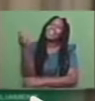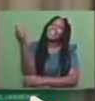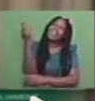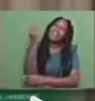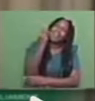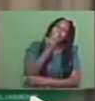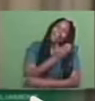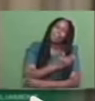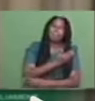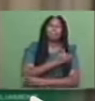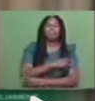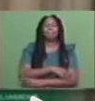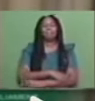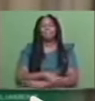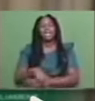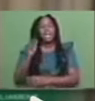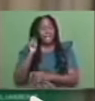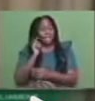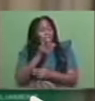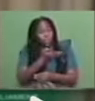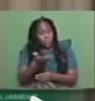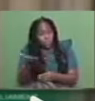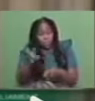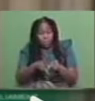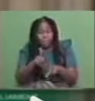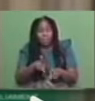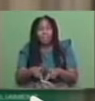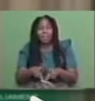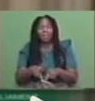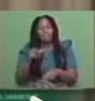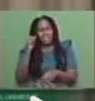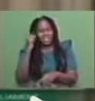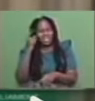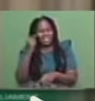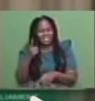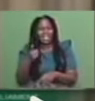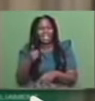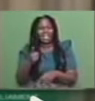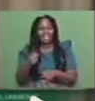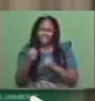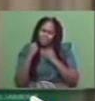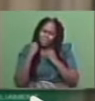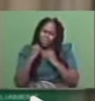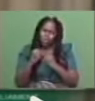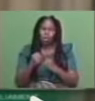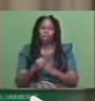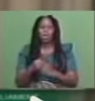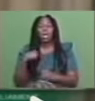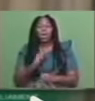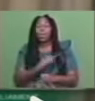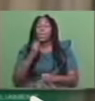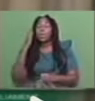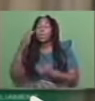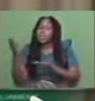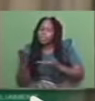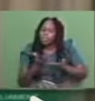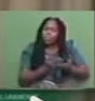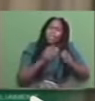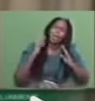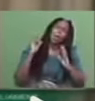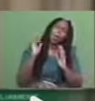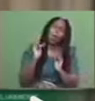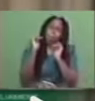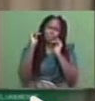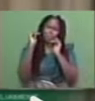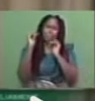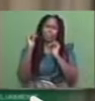nation. This is also still a time for a government to shine. We will bring hope where there is despair. I want to